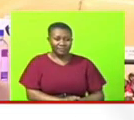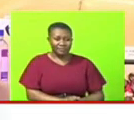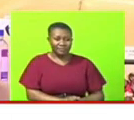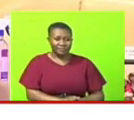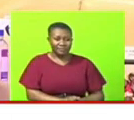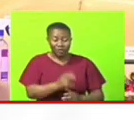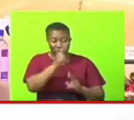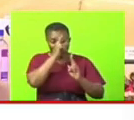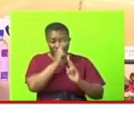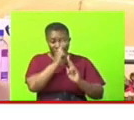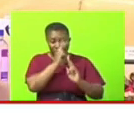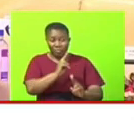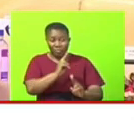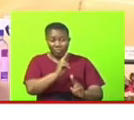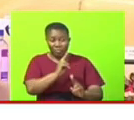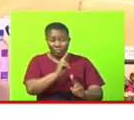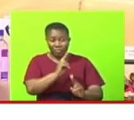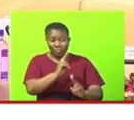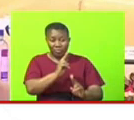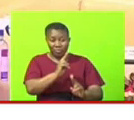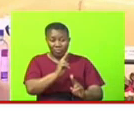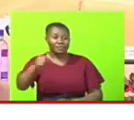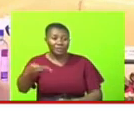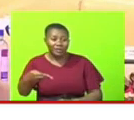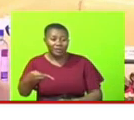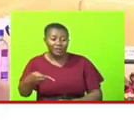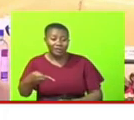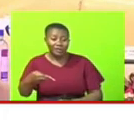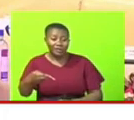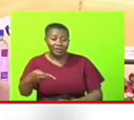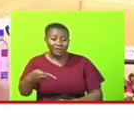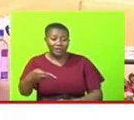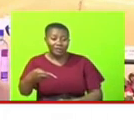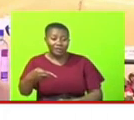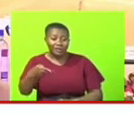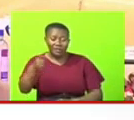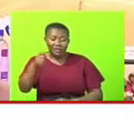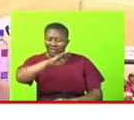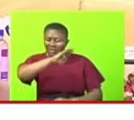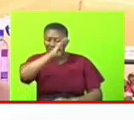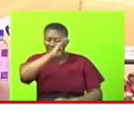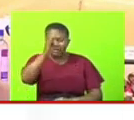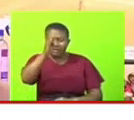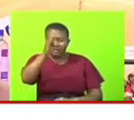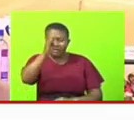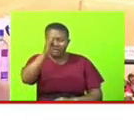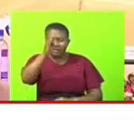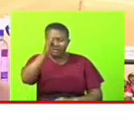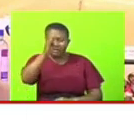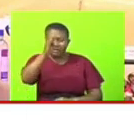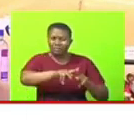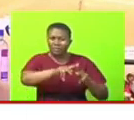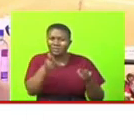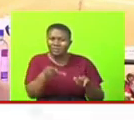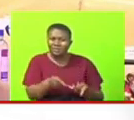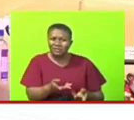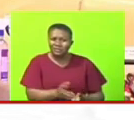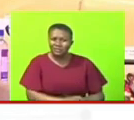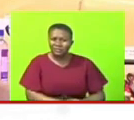the government or something has happened, the Supreme Court will say, is this still continuing or is already